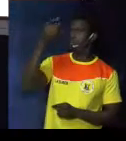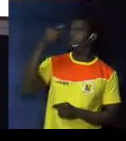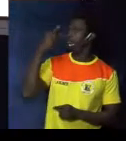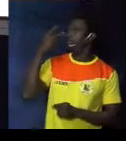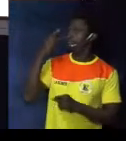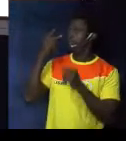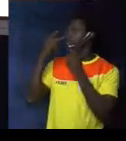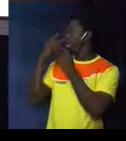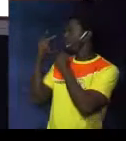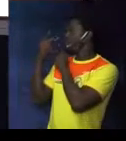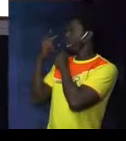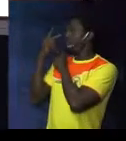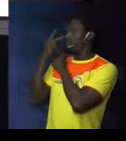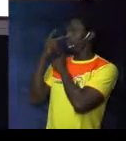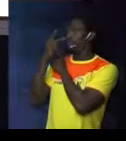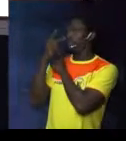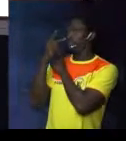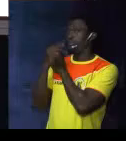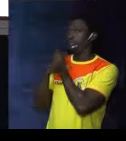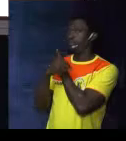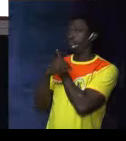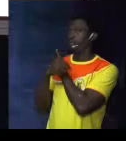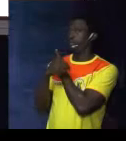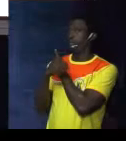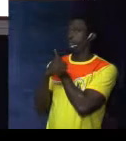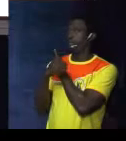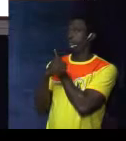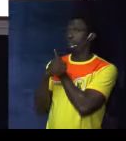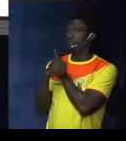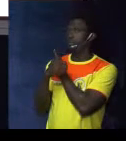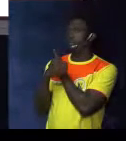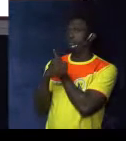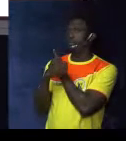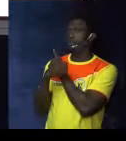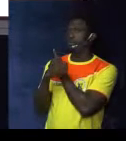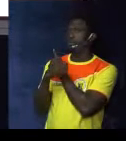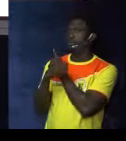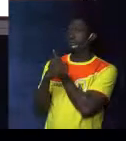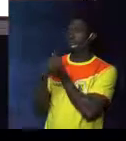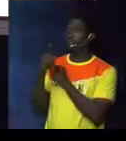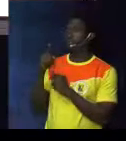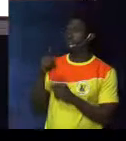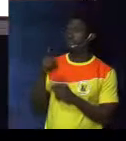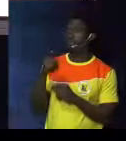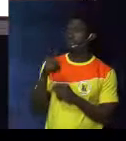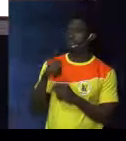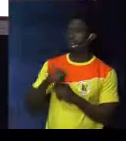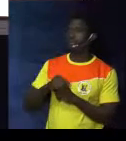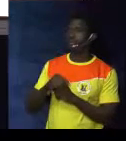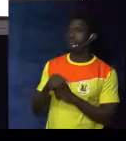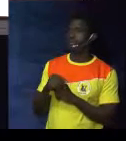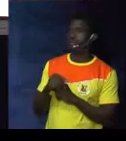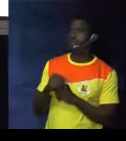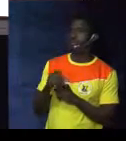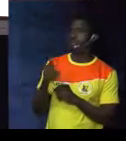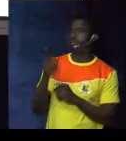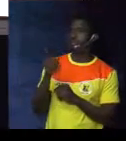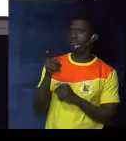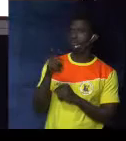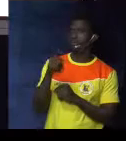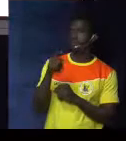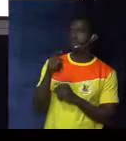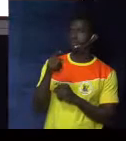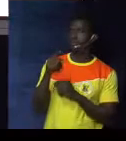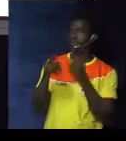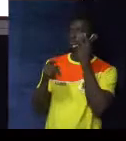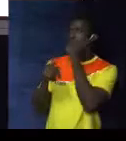0 plus 4 is 12, 4 plus 0 0 is 4, and then 3 at the end of this. Now I'm going to be carrying 1 from here to here and 1 from here to here. So